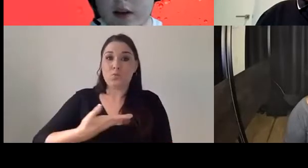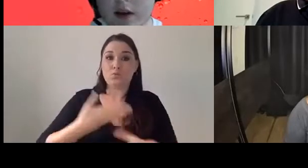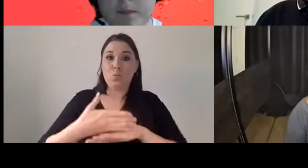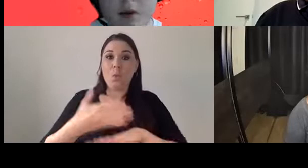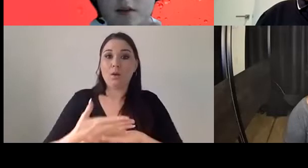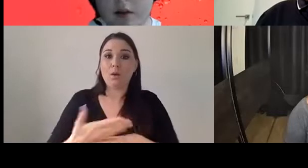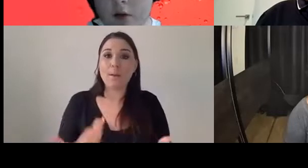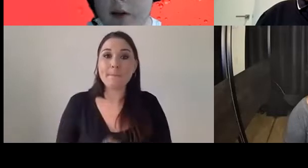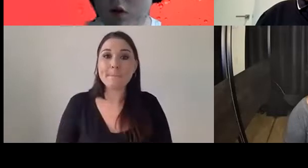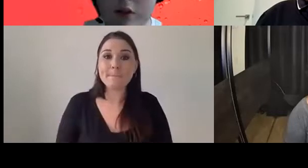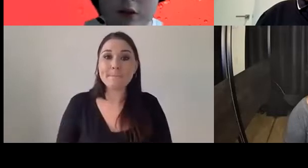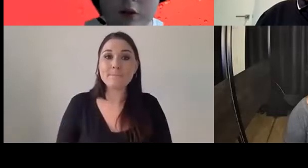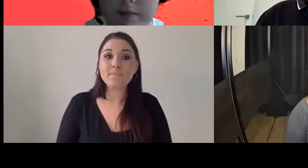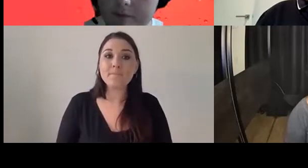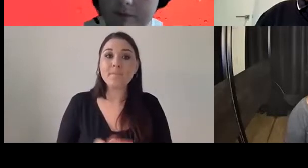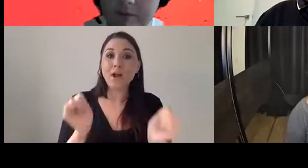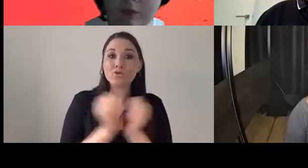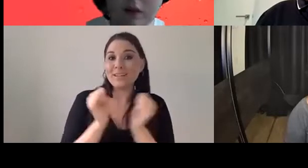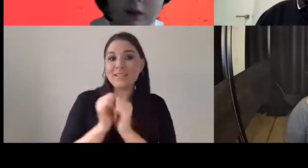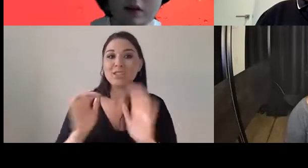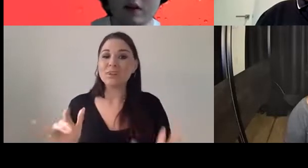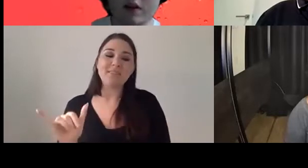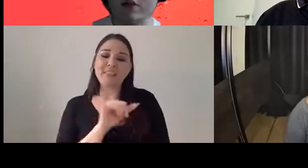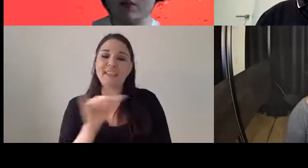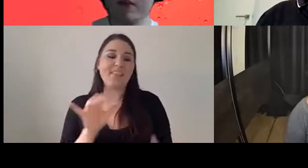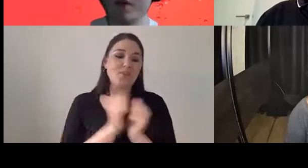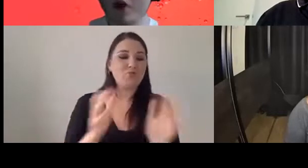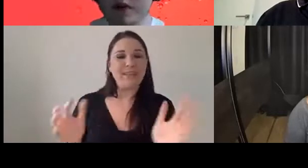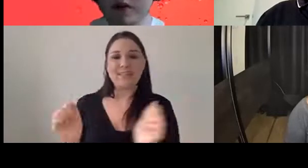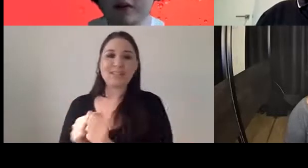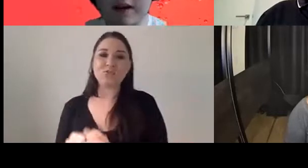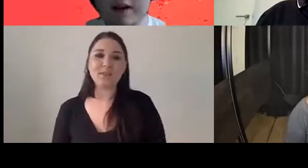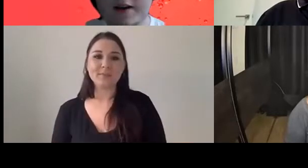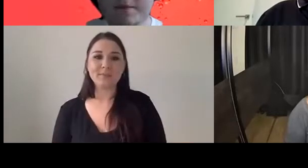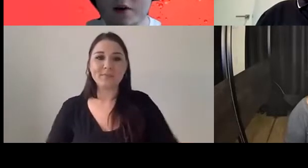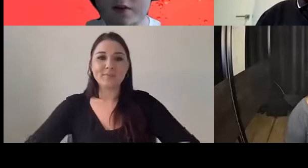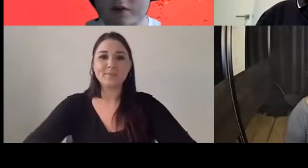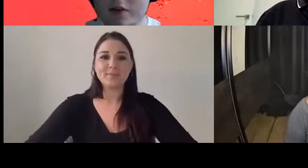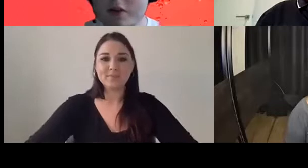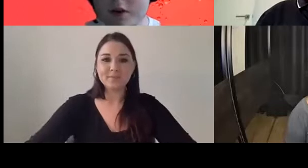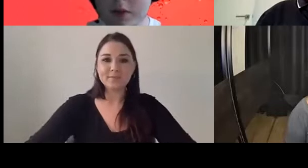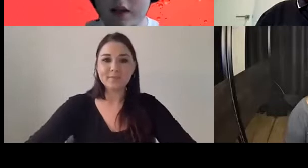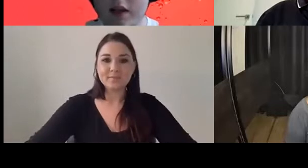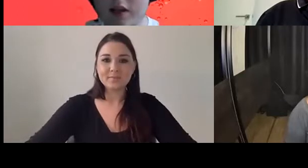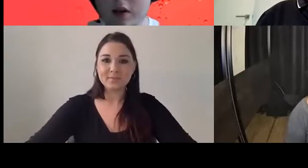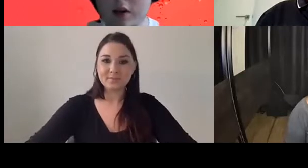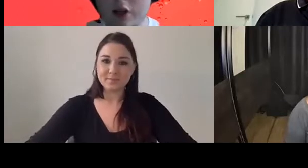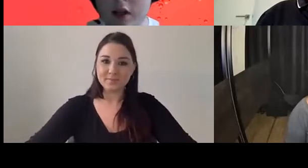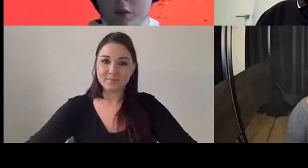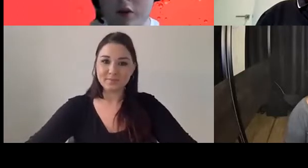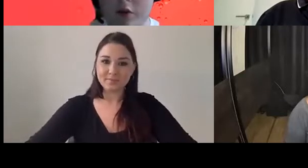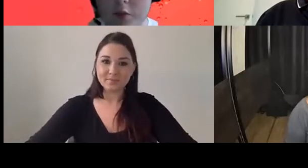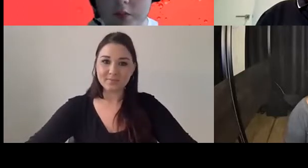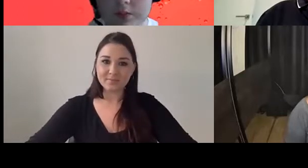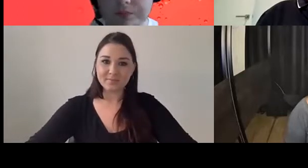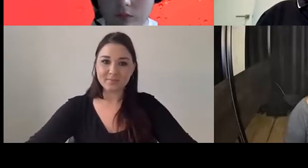disagree, neither agree or disagree. So we'll give it a moment and wait for the results to come back in, and then I can share